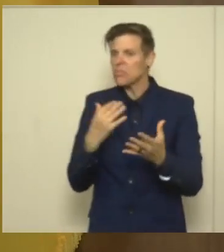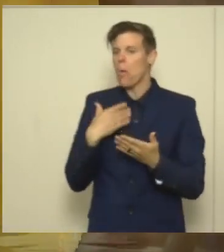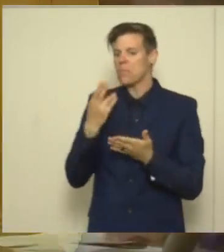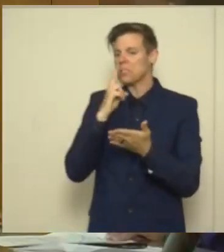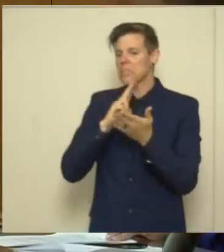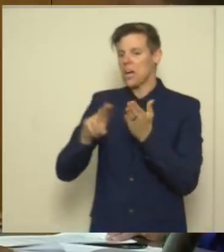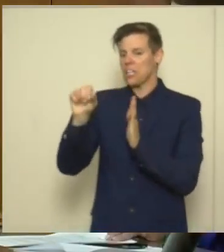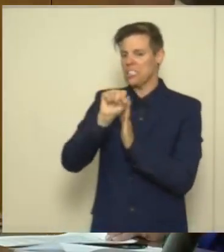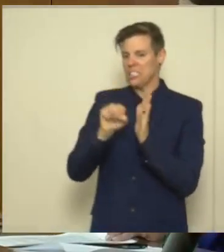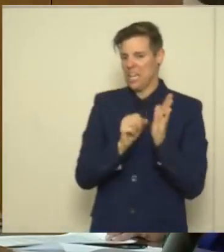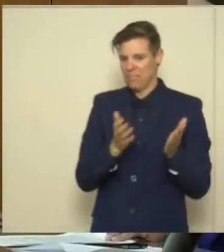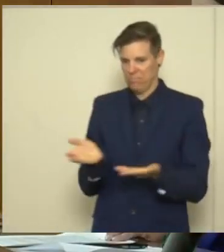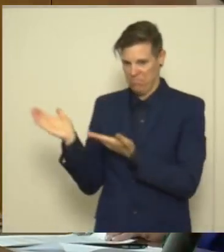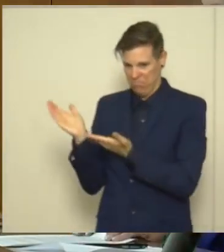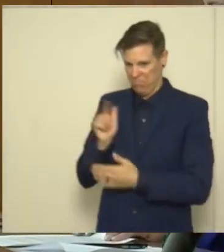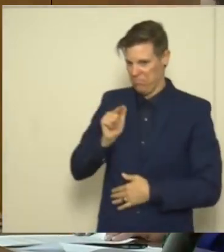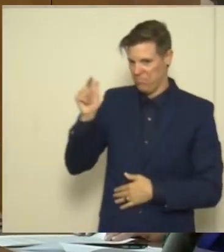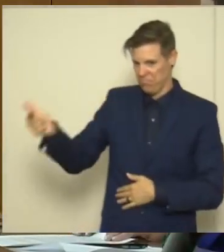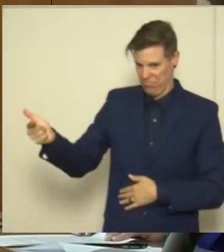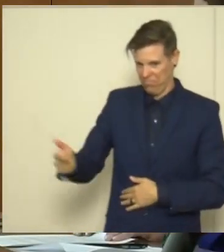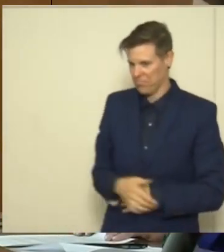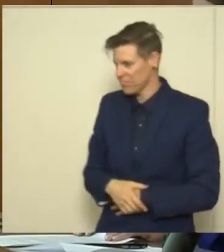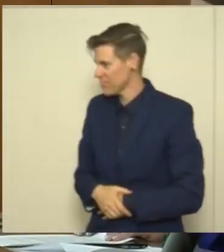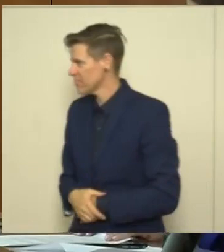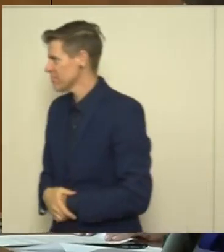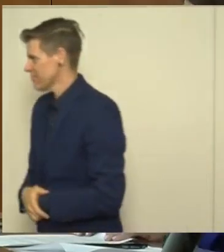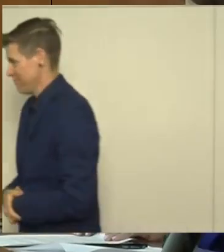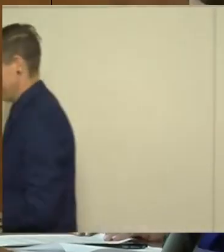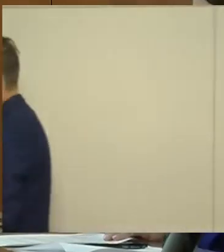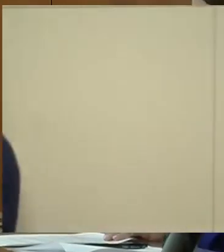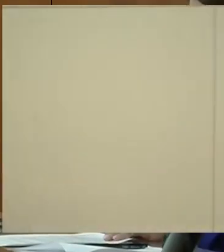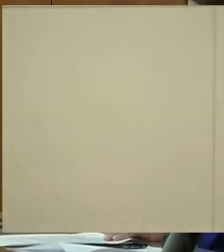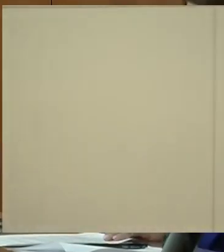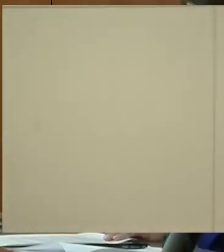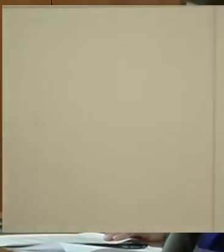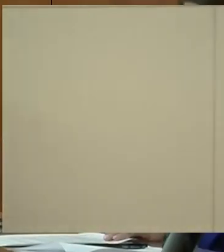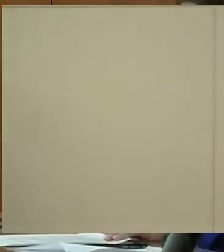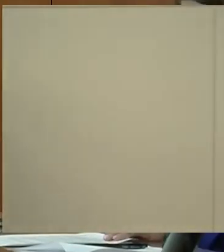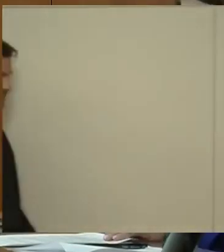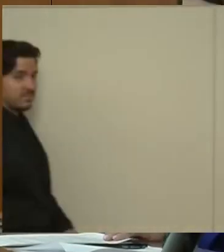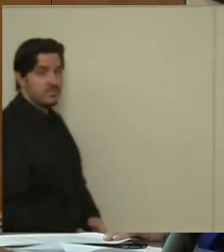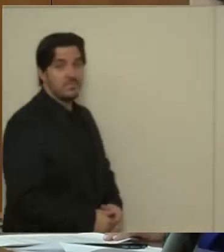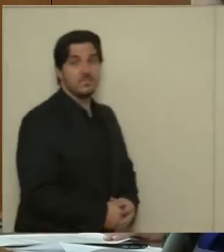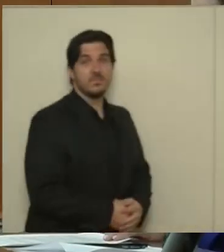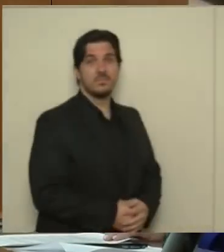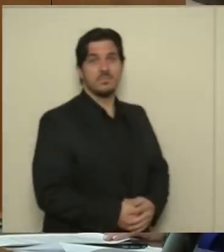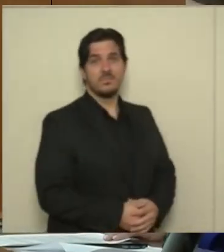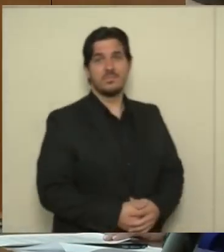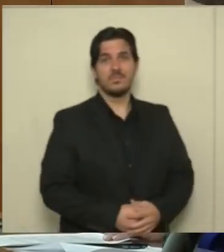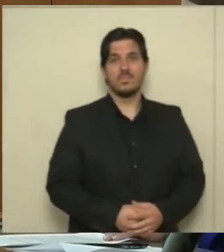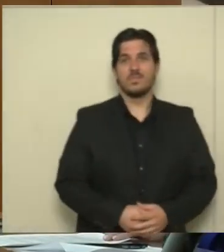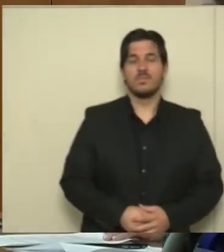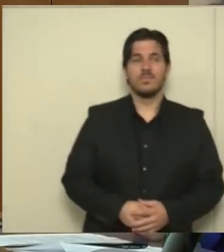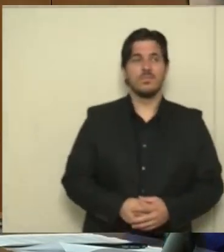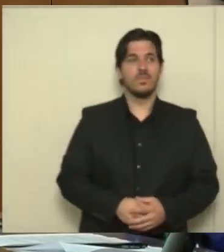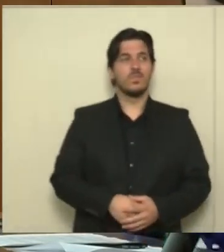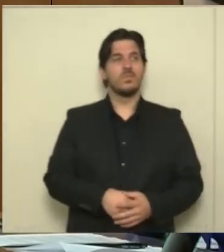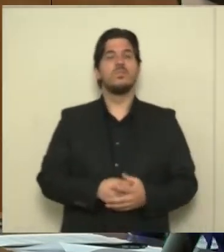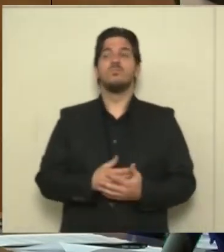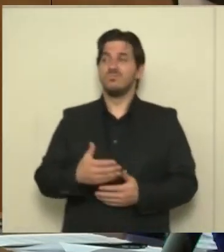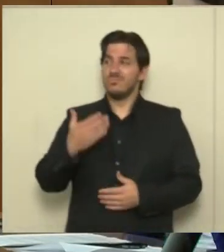today. Well, thank you, Madam Governor, for having me. Thanks to all of you